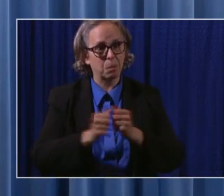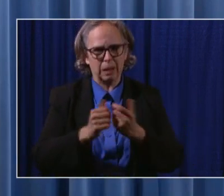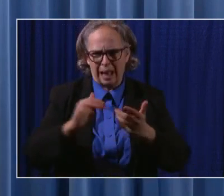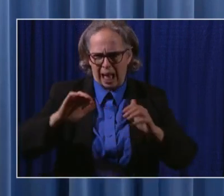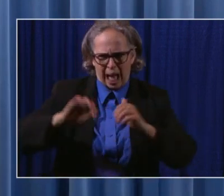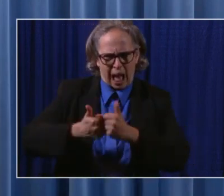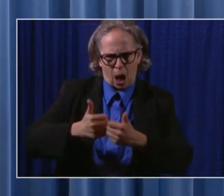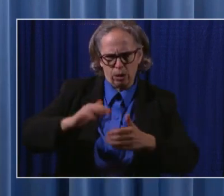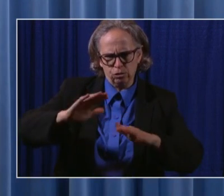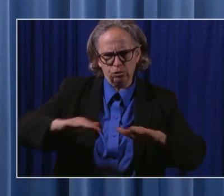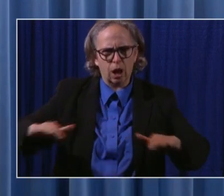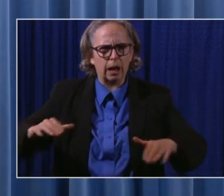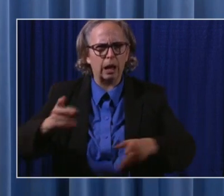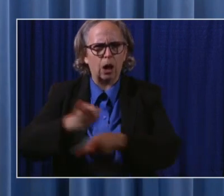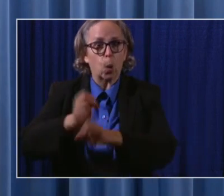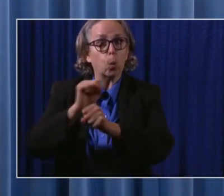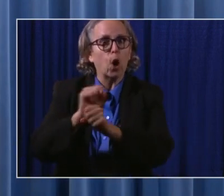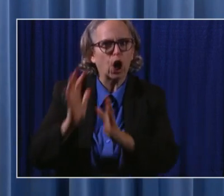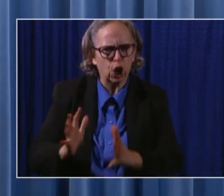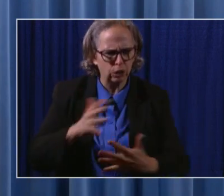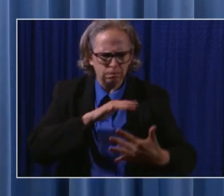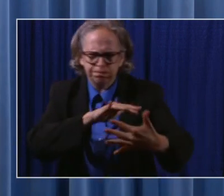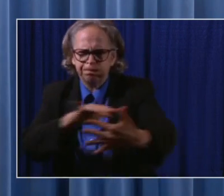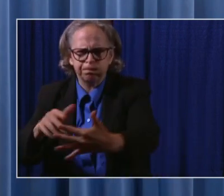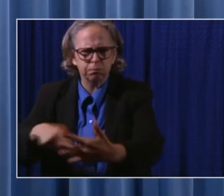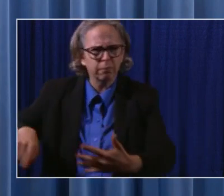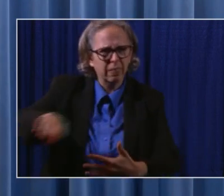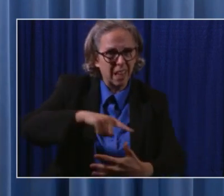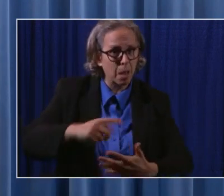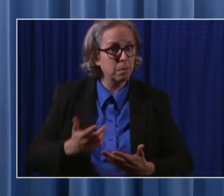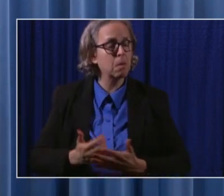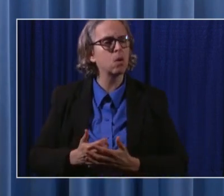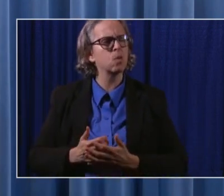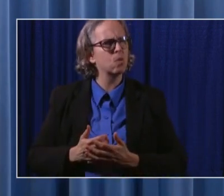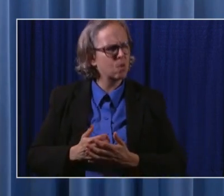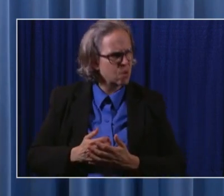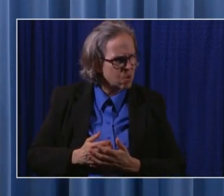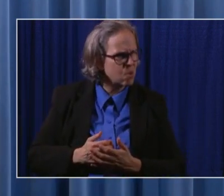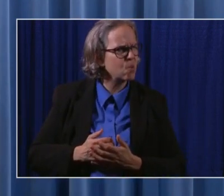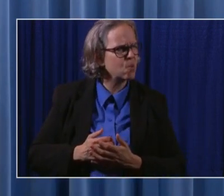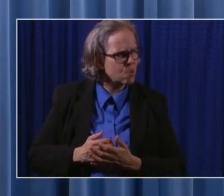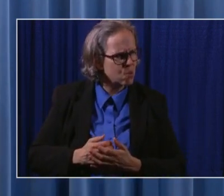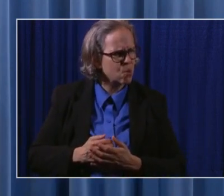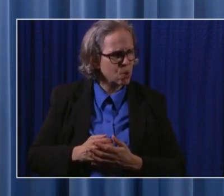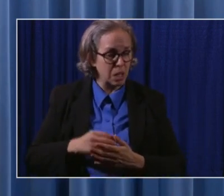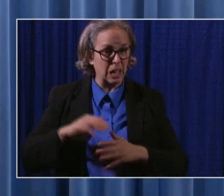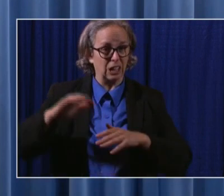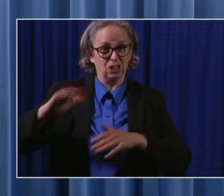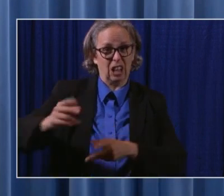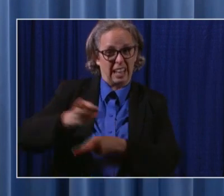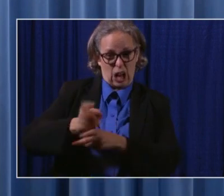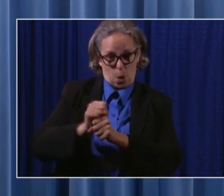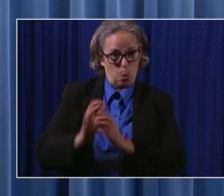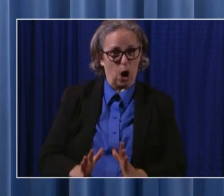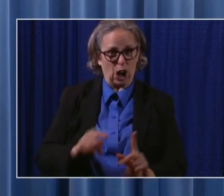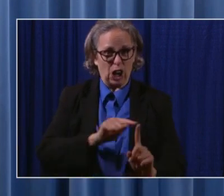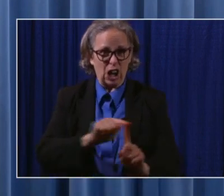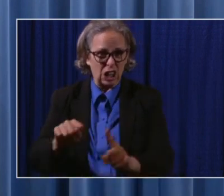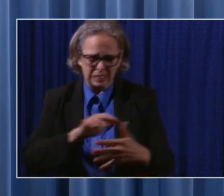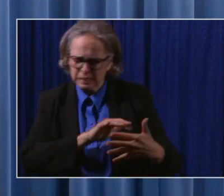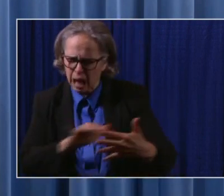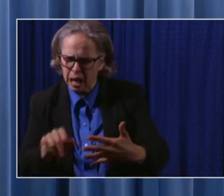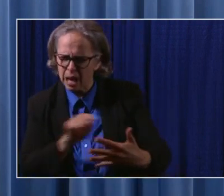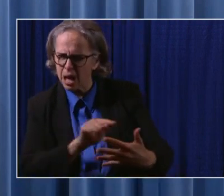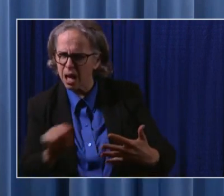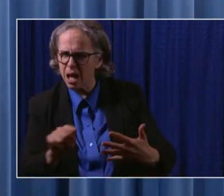and the study compares child care workers who, when the pandemic hit,